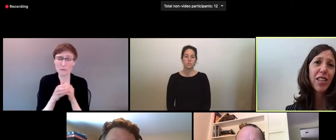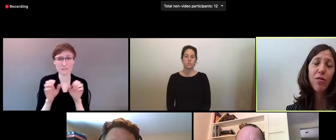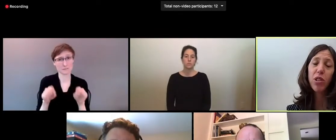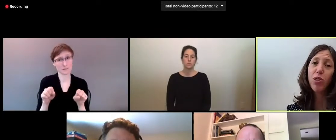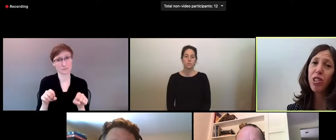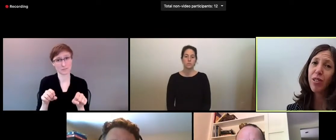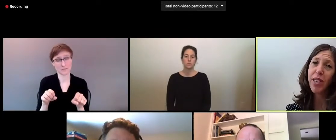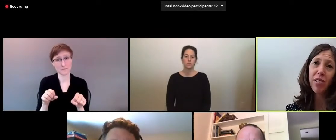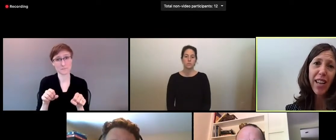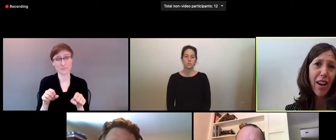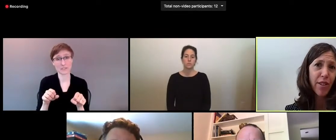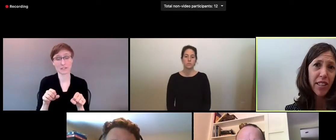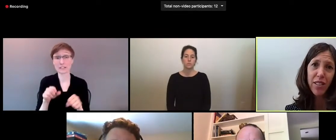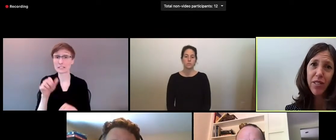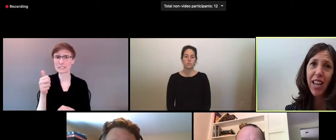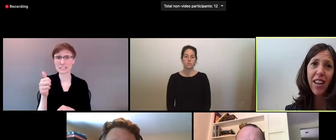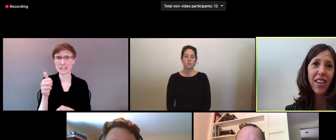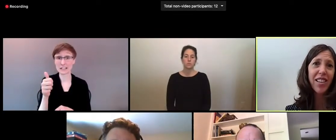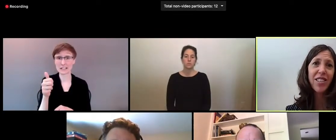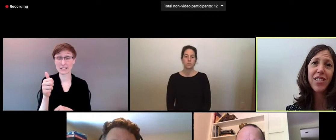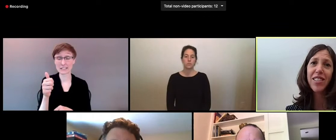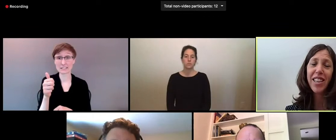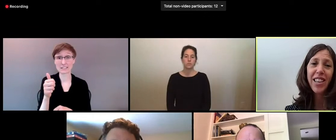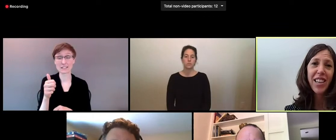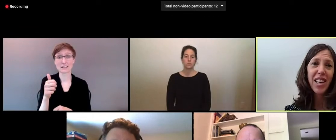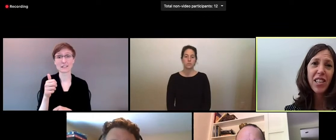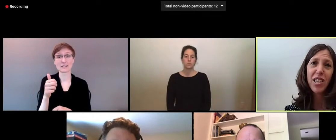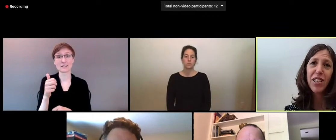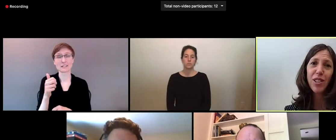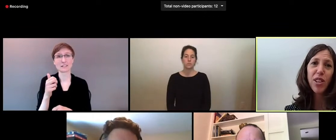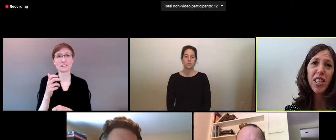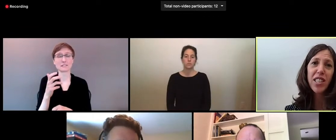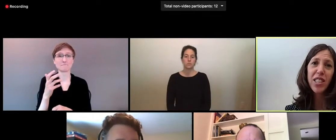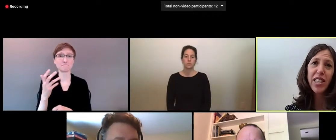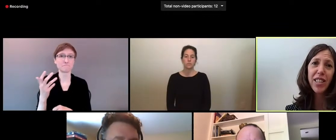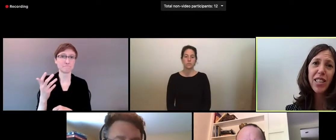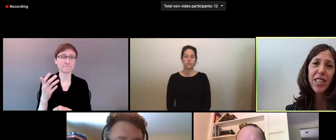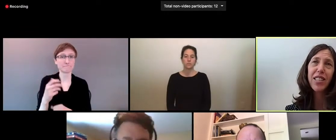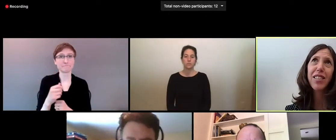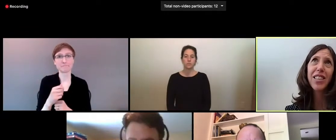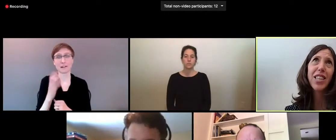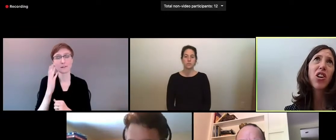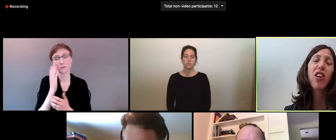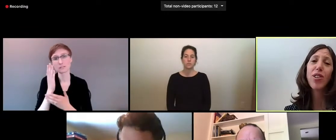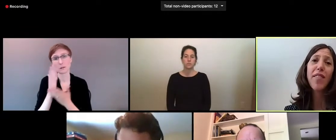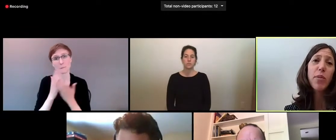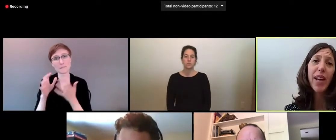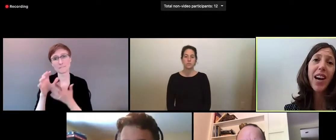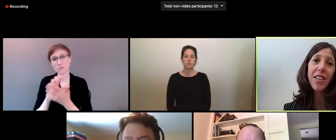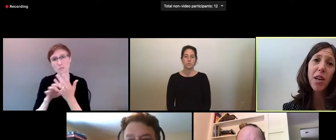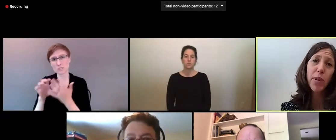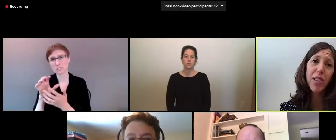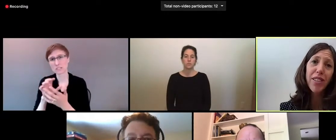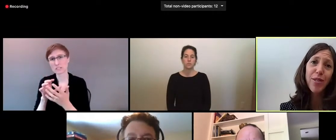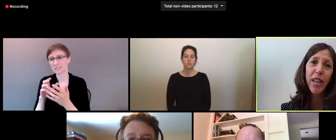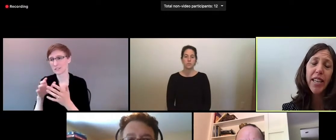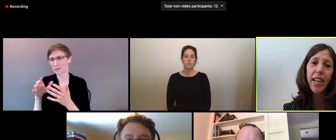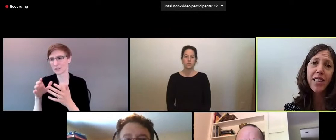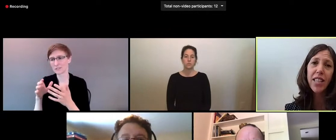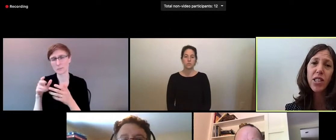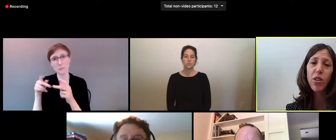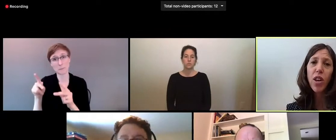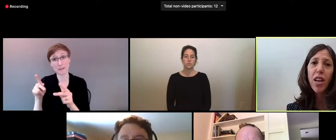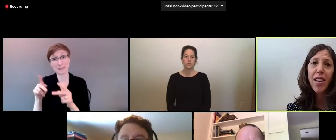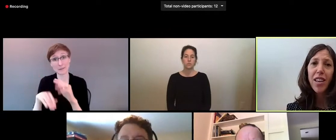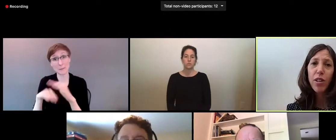the confusion around gatherings of 10, and you know, it's hard. You have to pick a number,